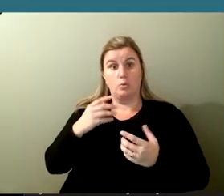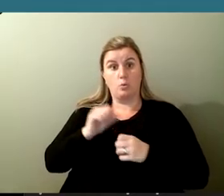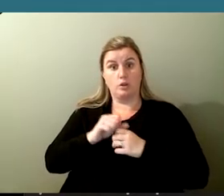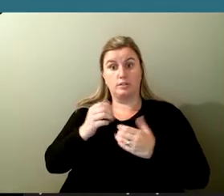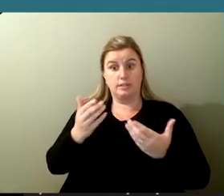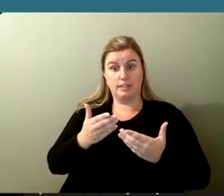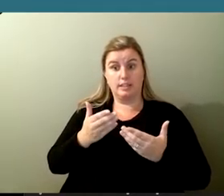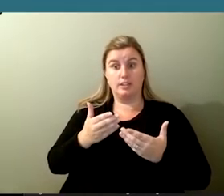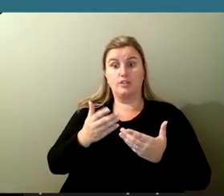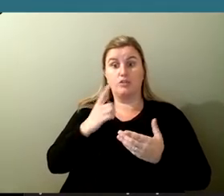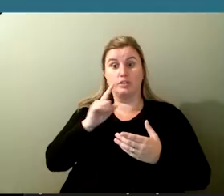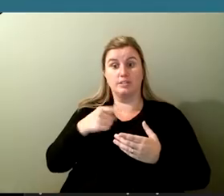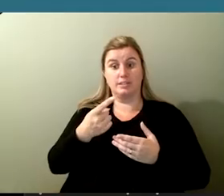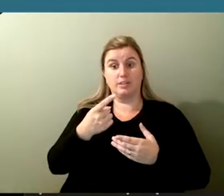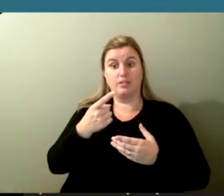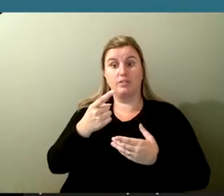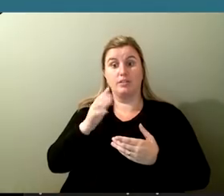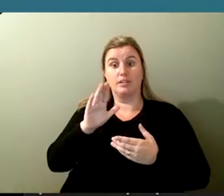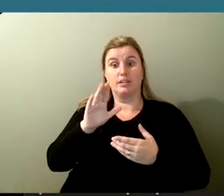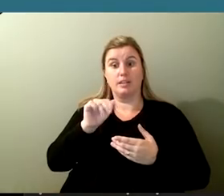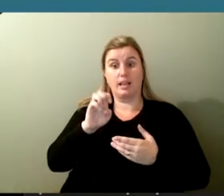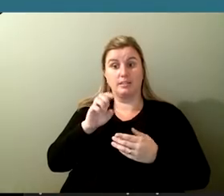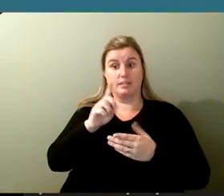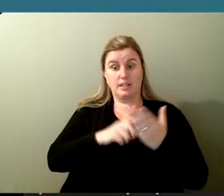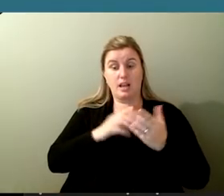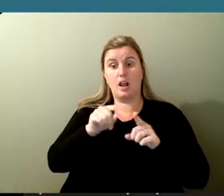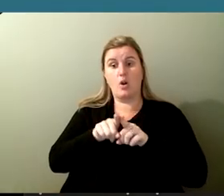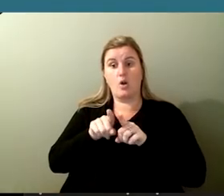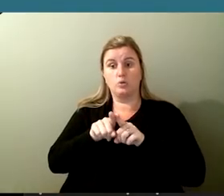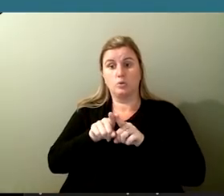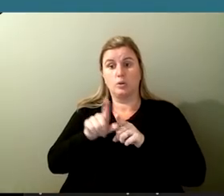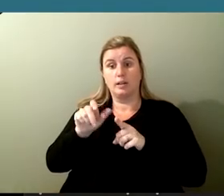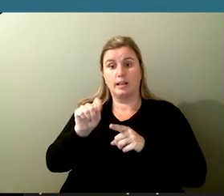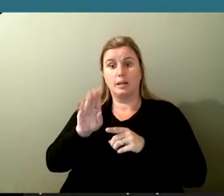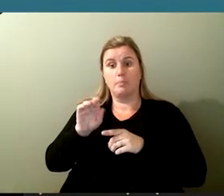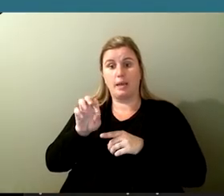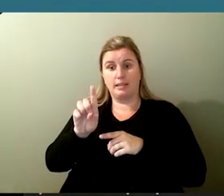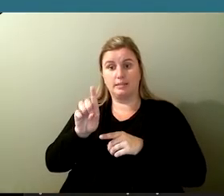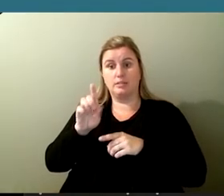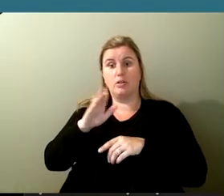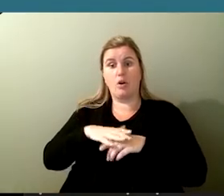standards for single case design, and of course the literature based around performance feedback